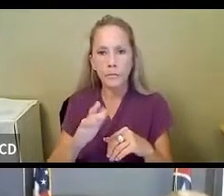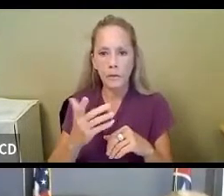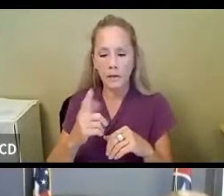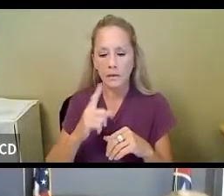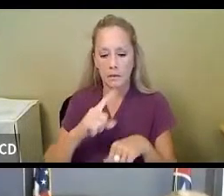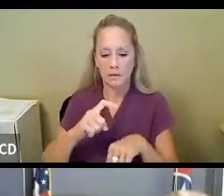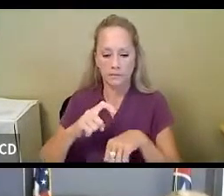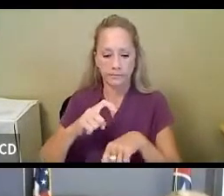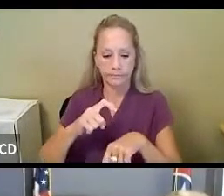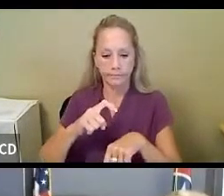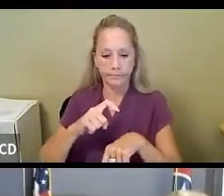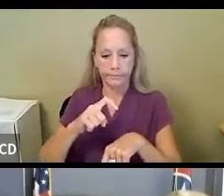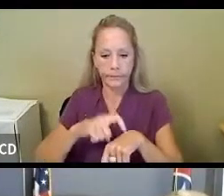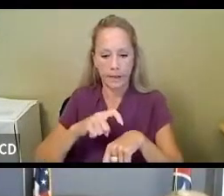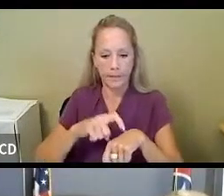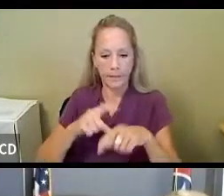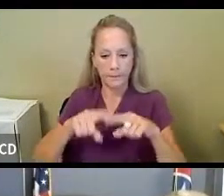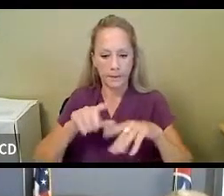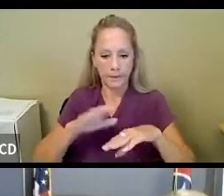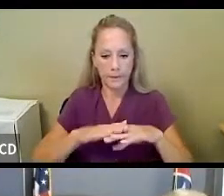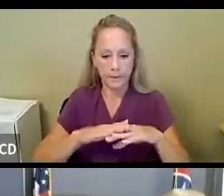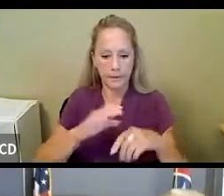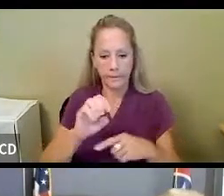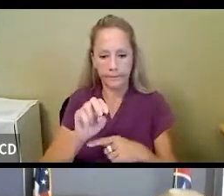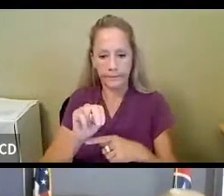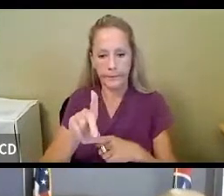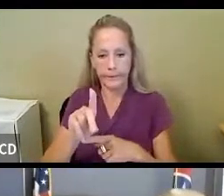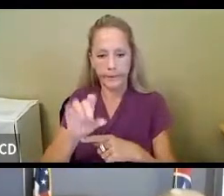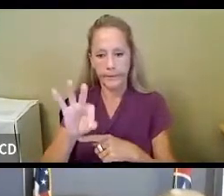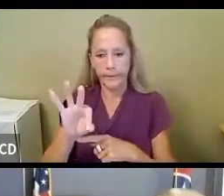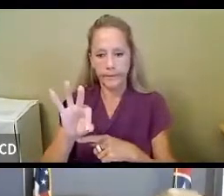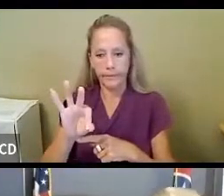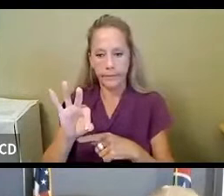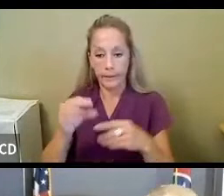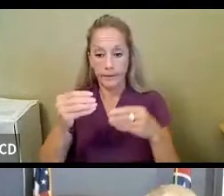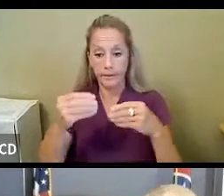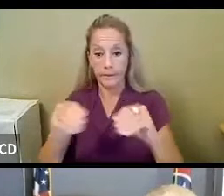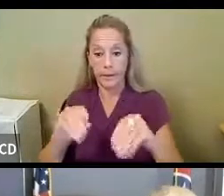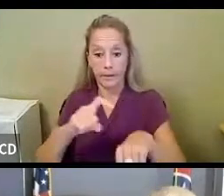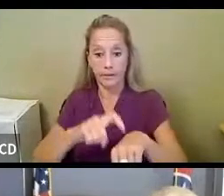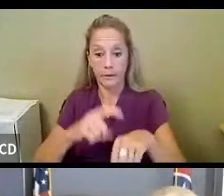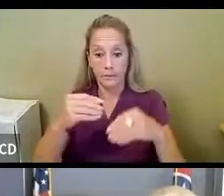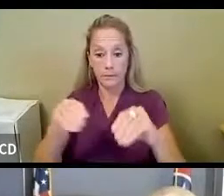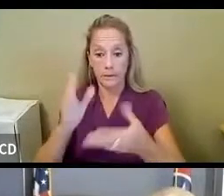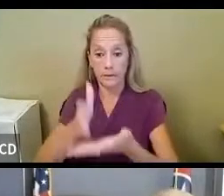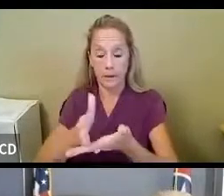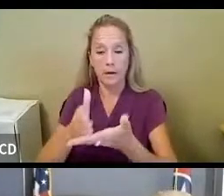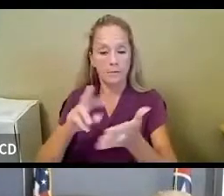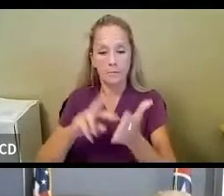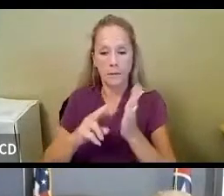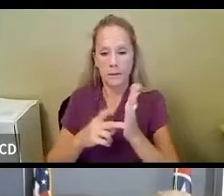but across the board, not just a bar type establishment at a certain time at 10 o'clock. So, I mean,